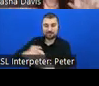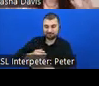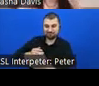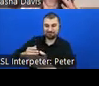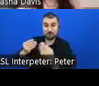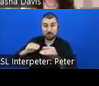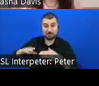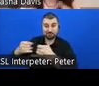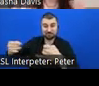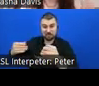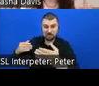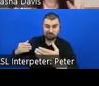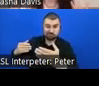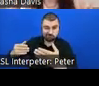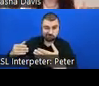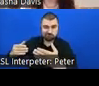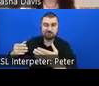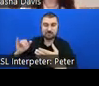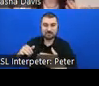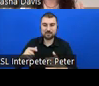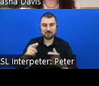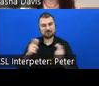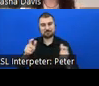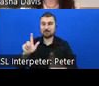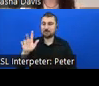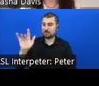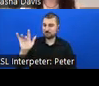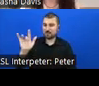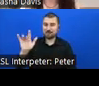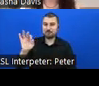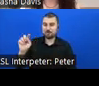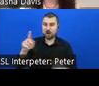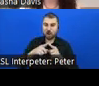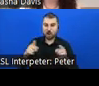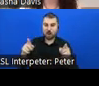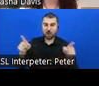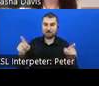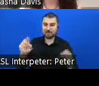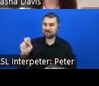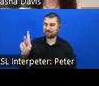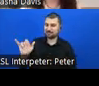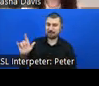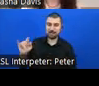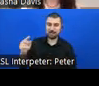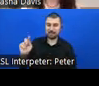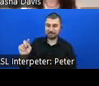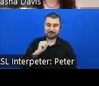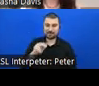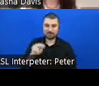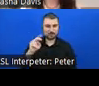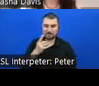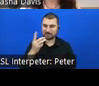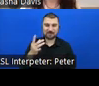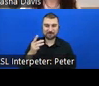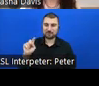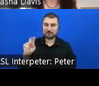this immense 25-foot wide skylight. It's not a north light studio, It actually is